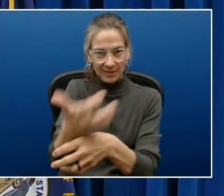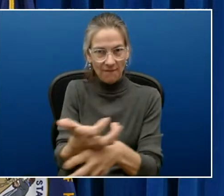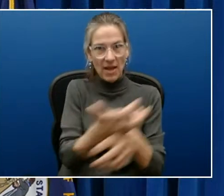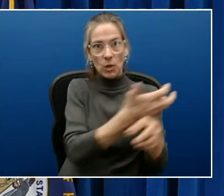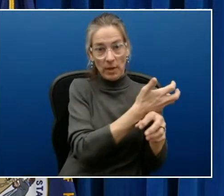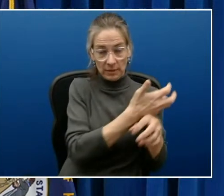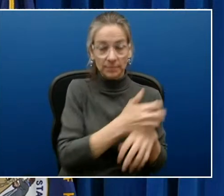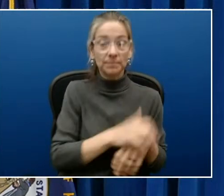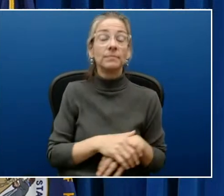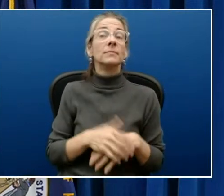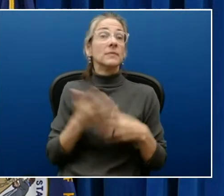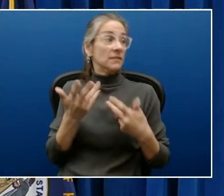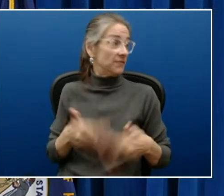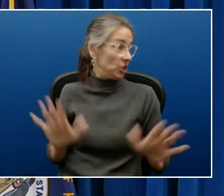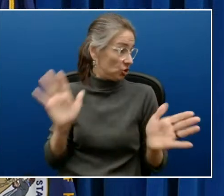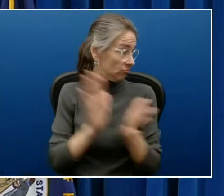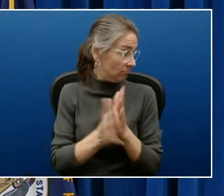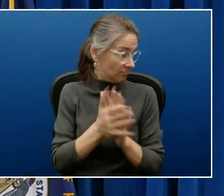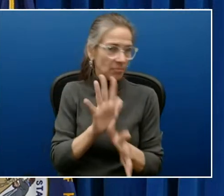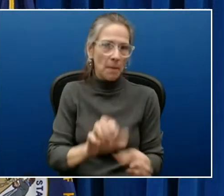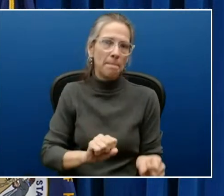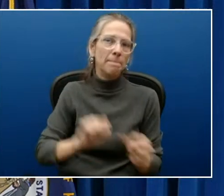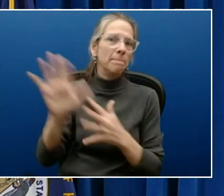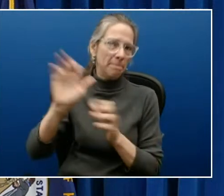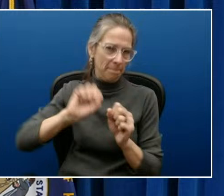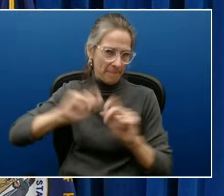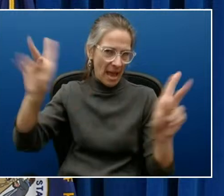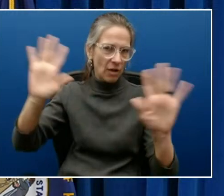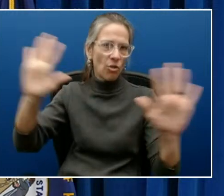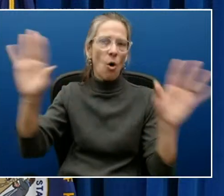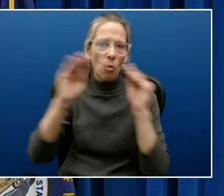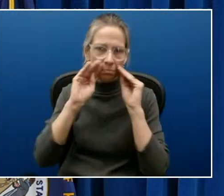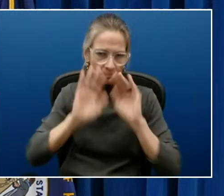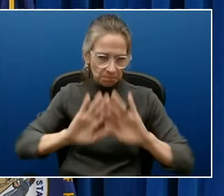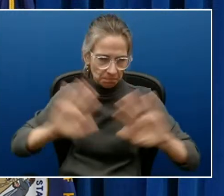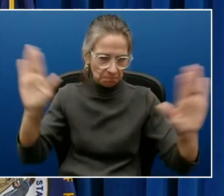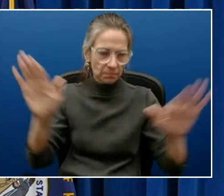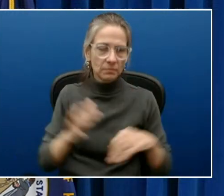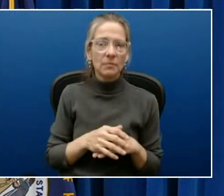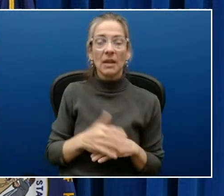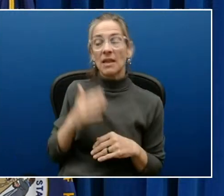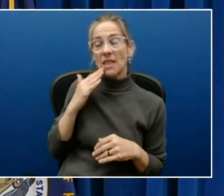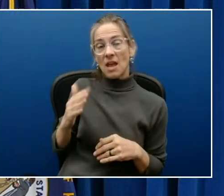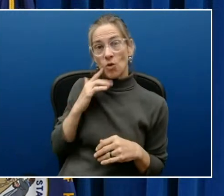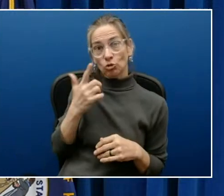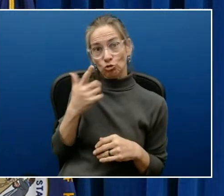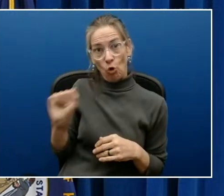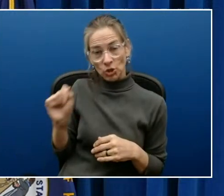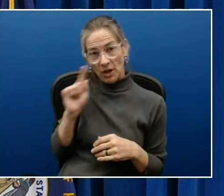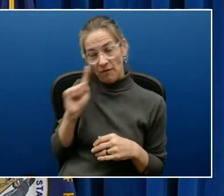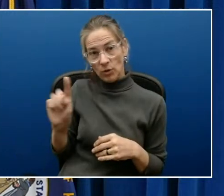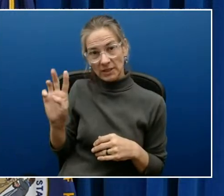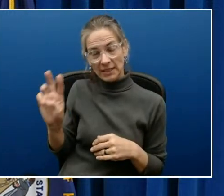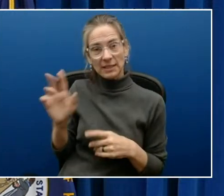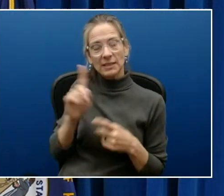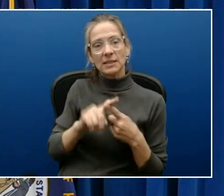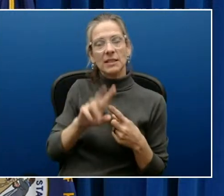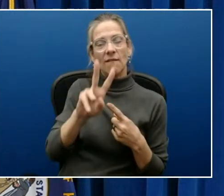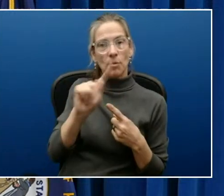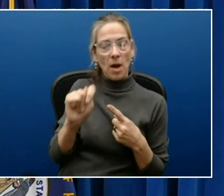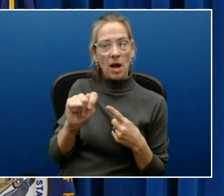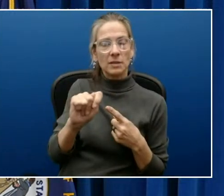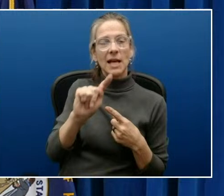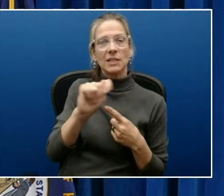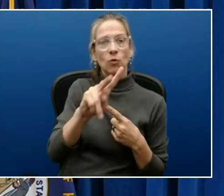back with their families. A special thank you to Georgia Task Force 6, Vermont Task Force 1, Maryland Task Force